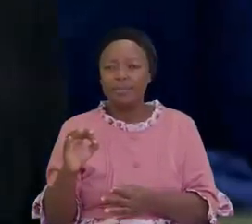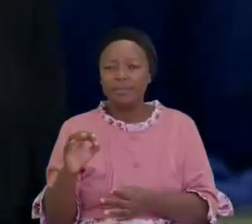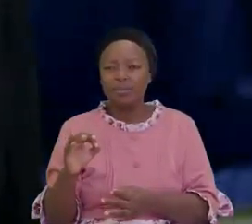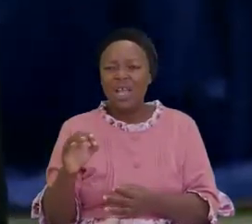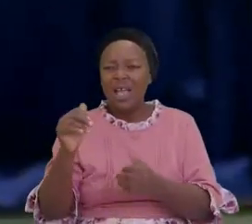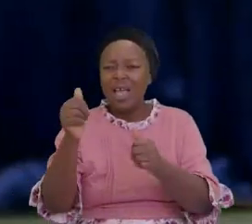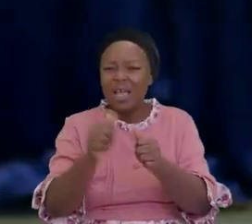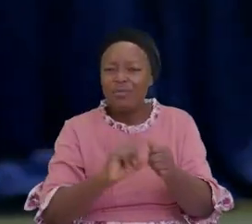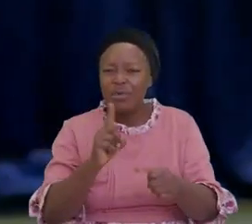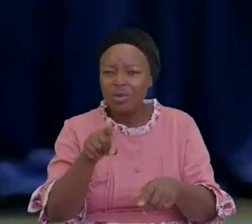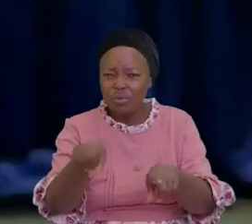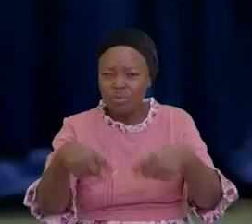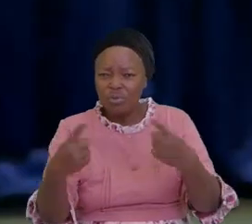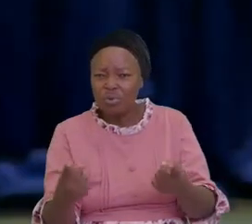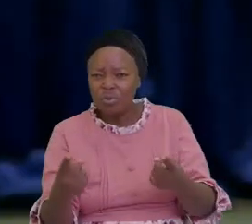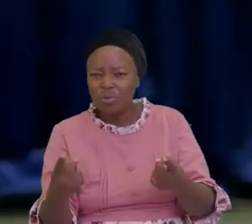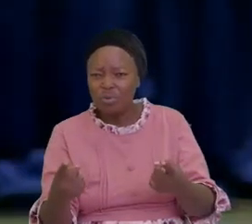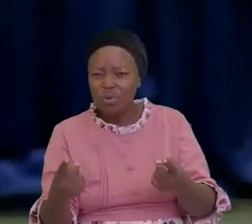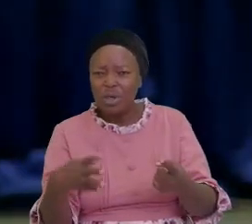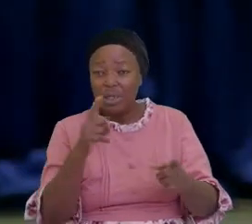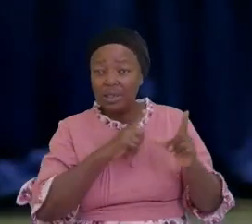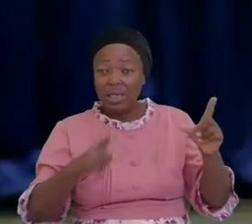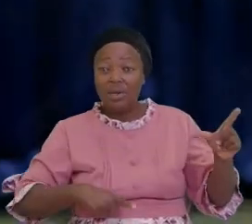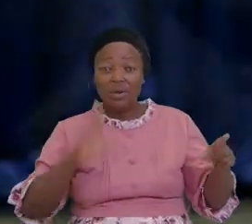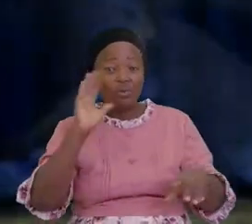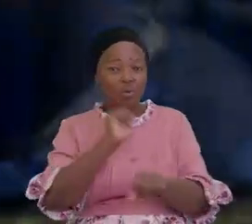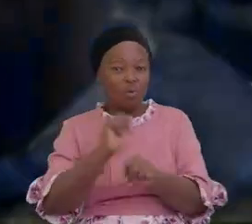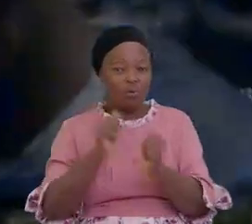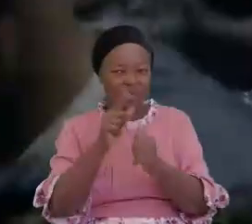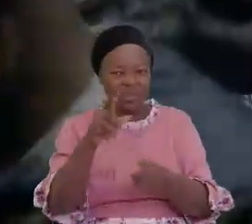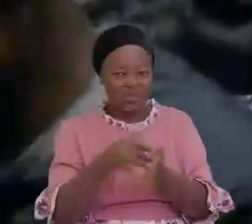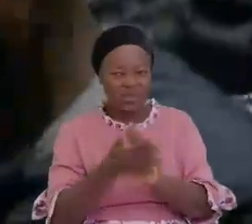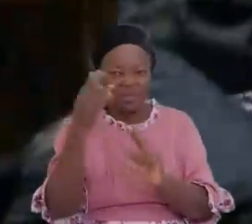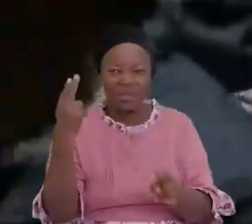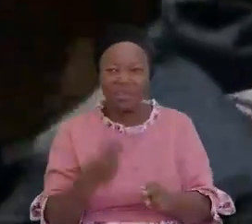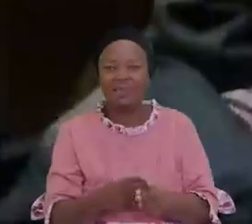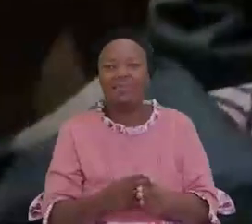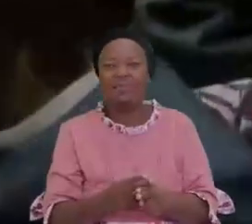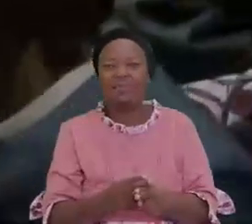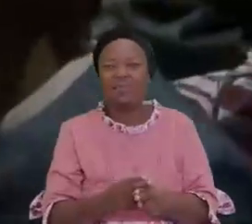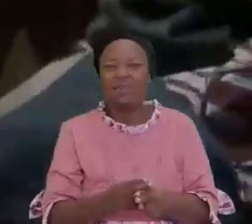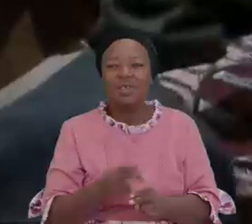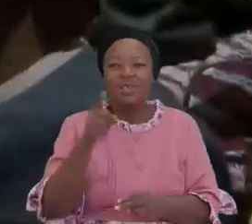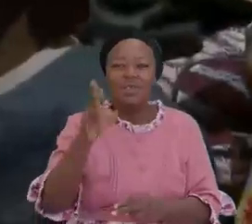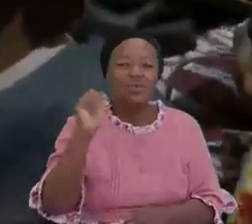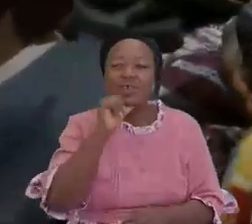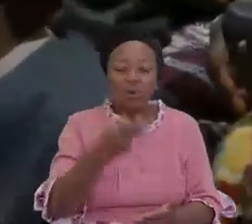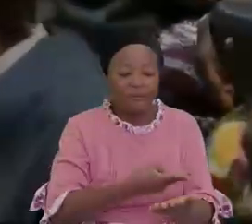Everywhere you go, the Lord will walk with you. You will not fail.